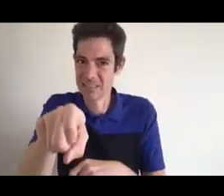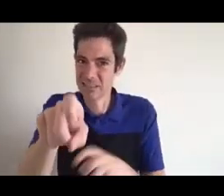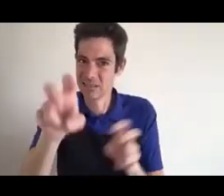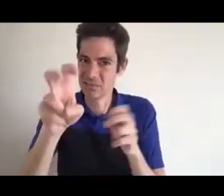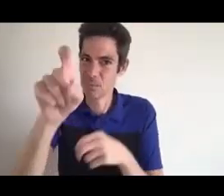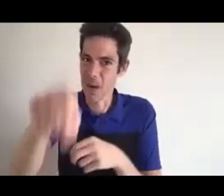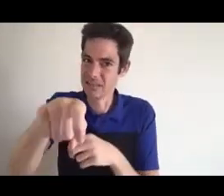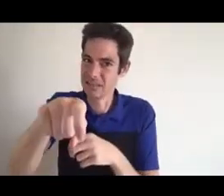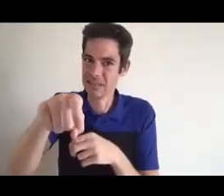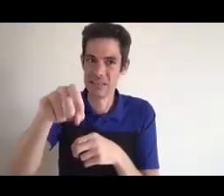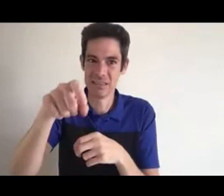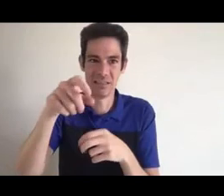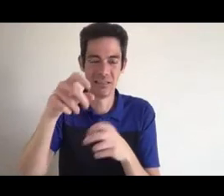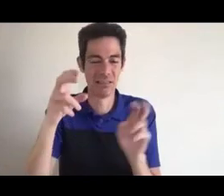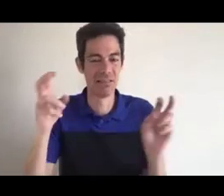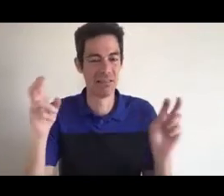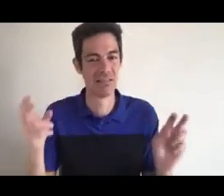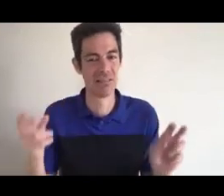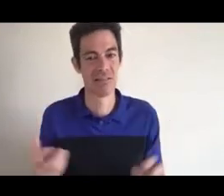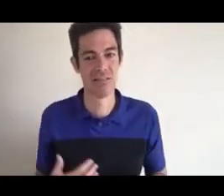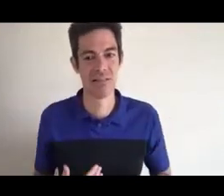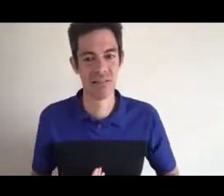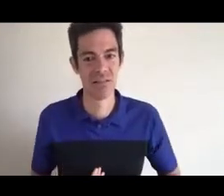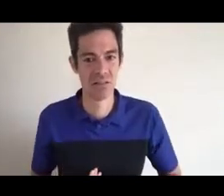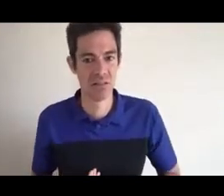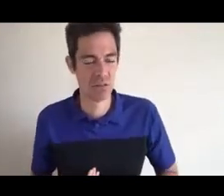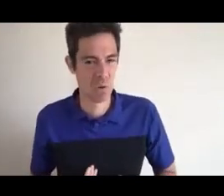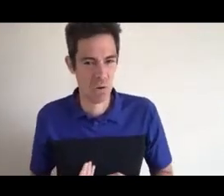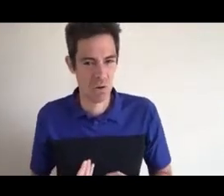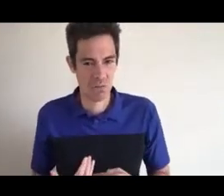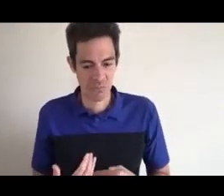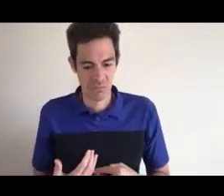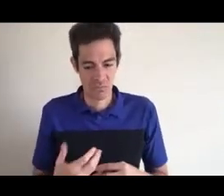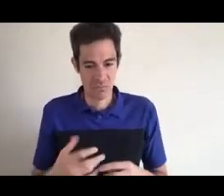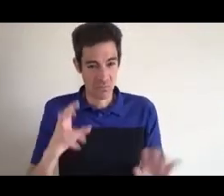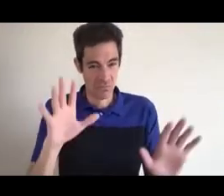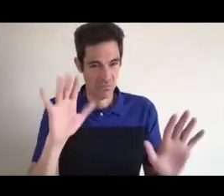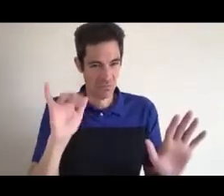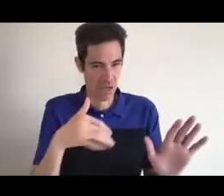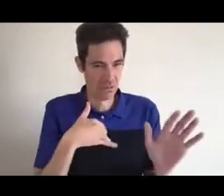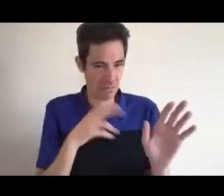means like you just have to do this. Like this